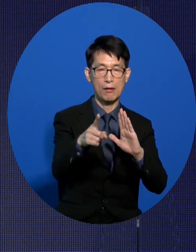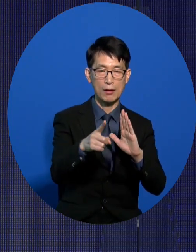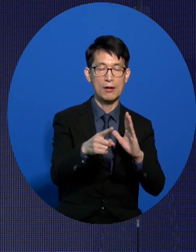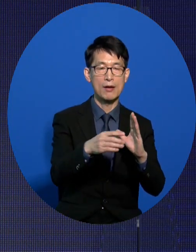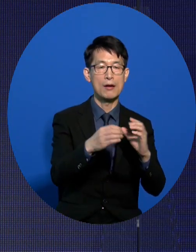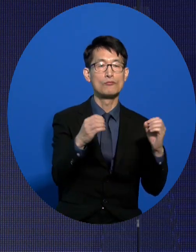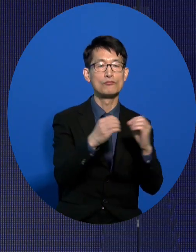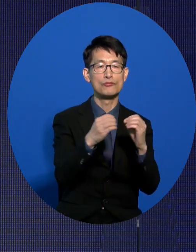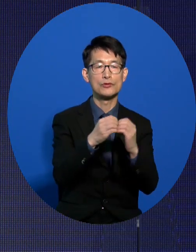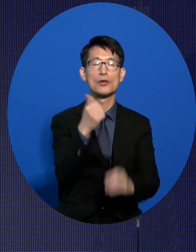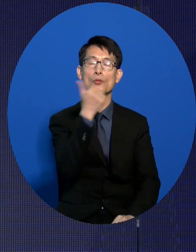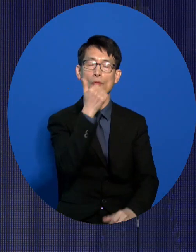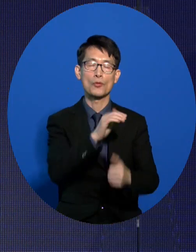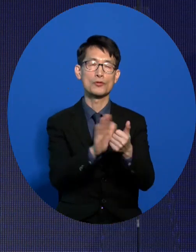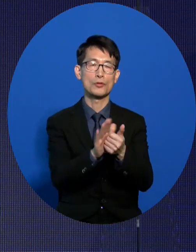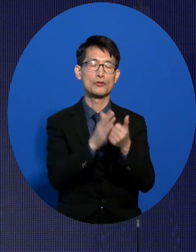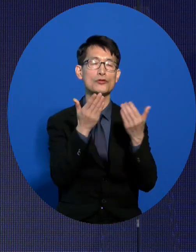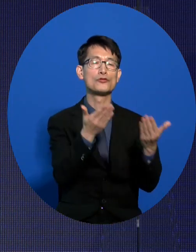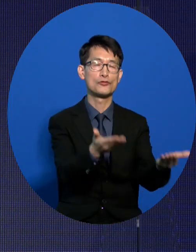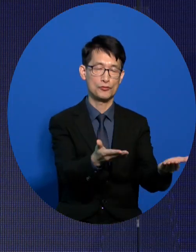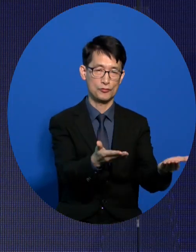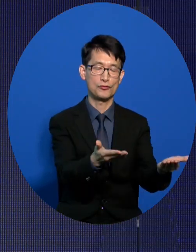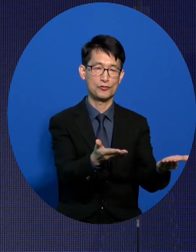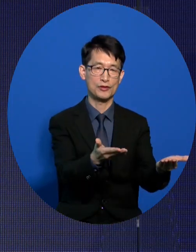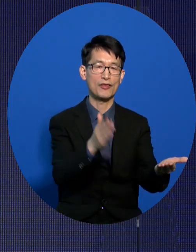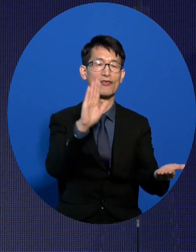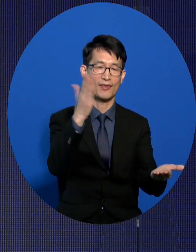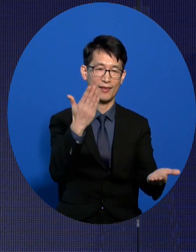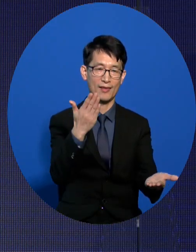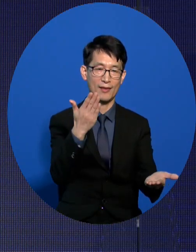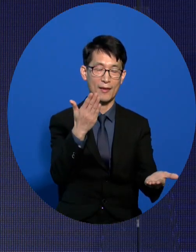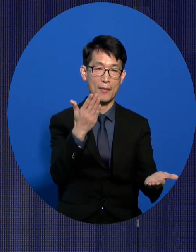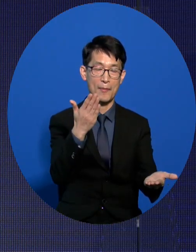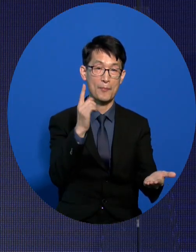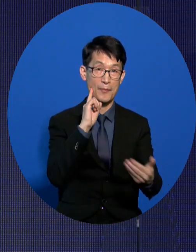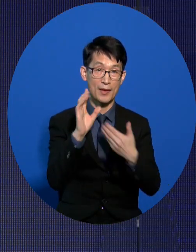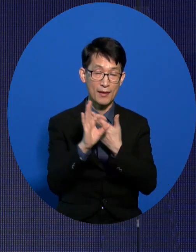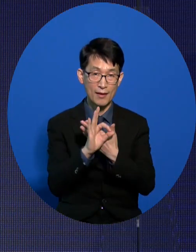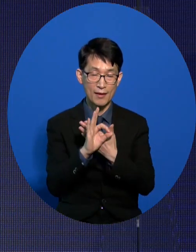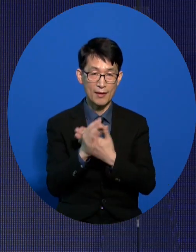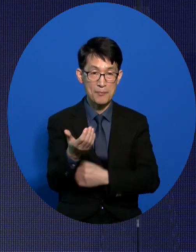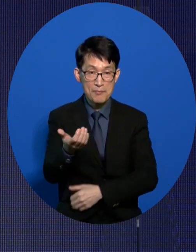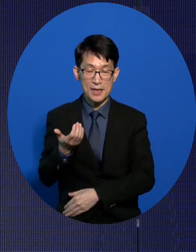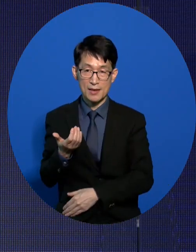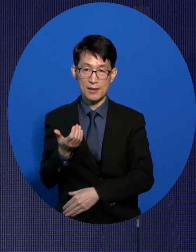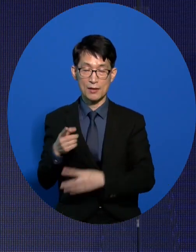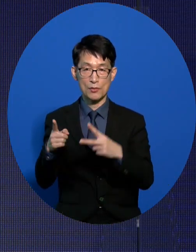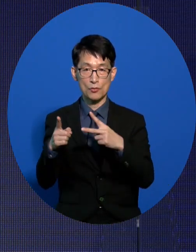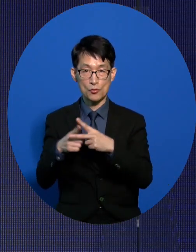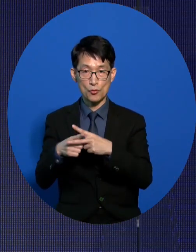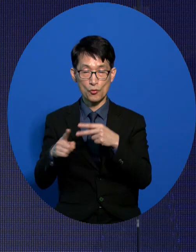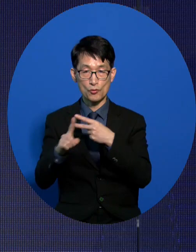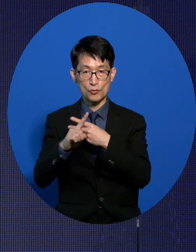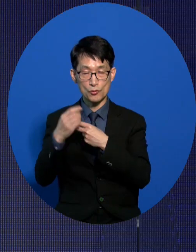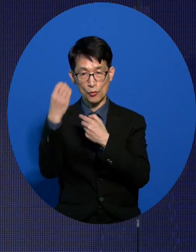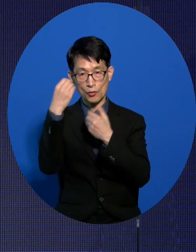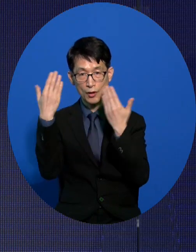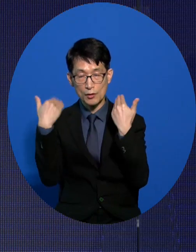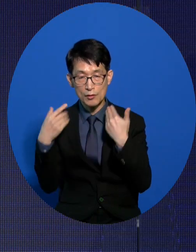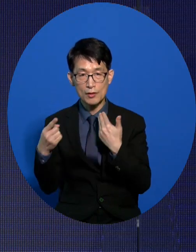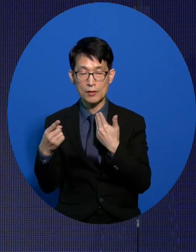offline services. If we did not have this experience of offering remote text